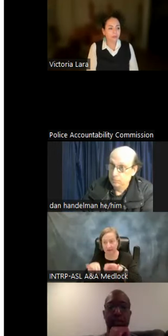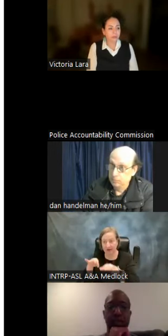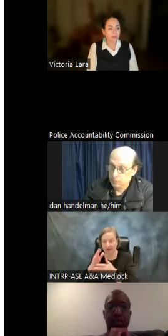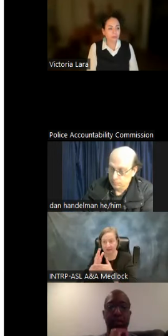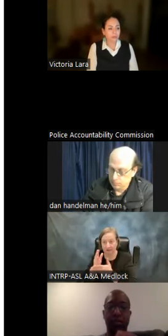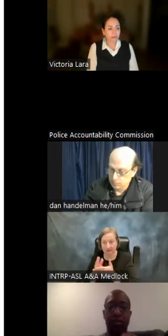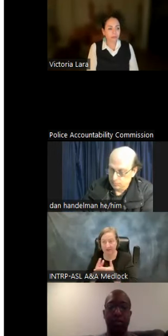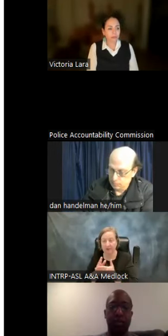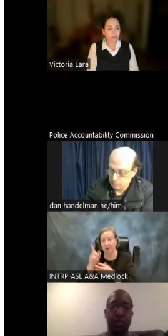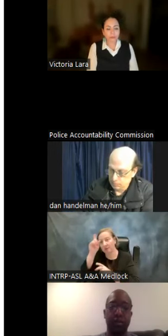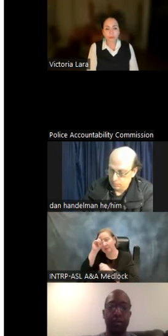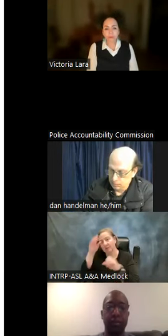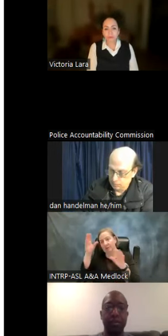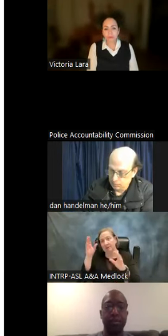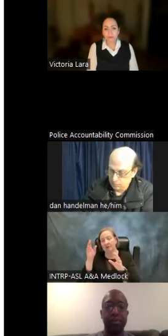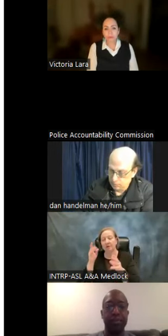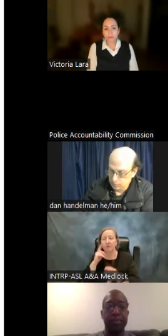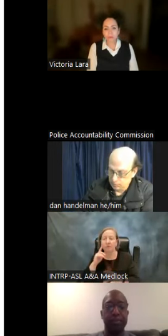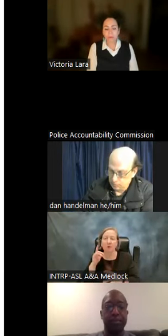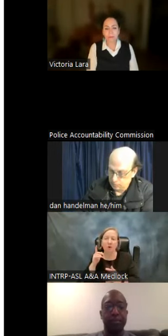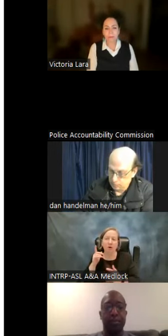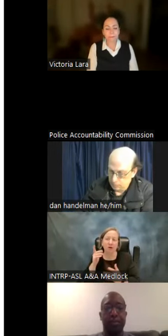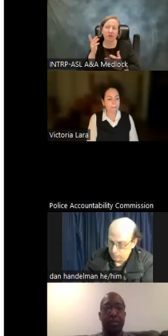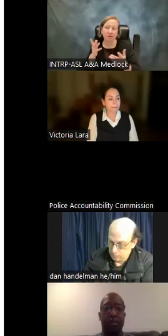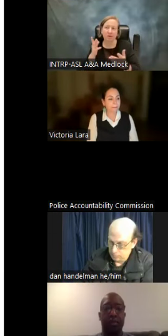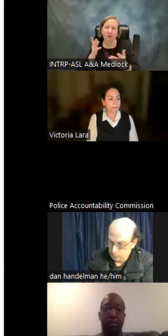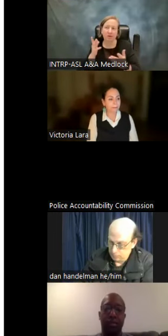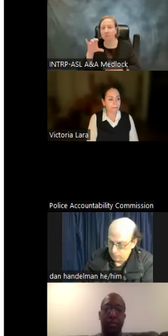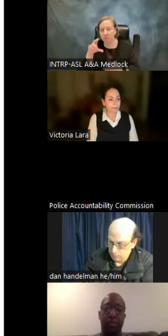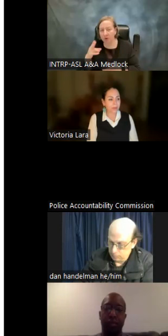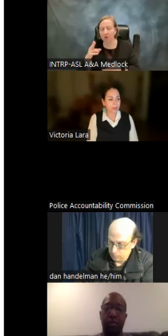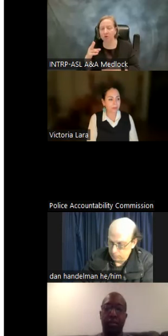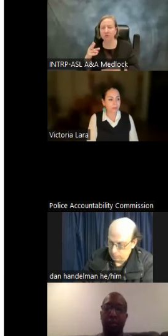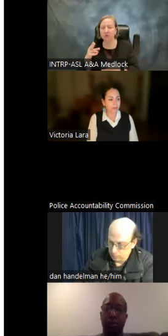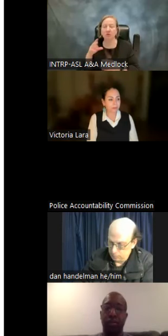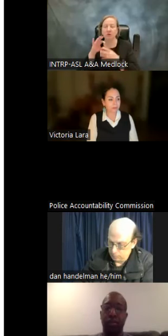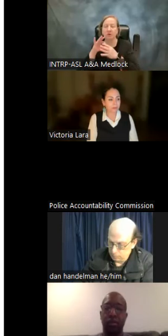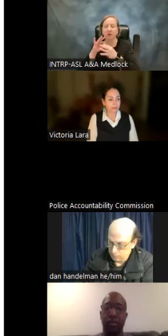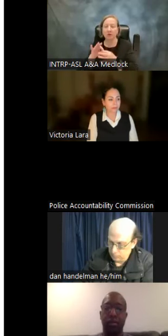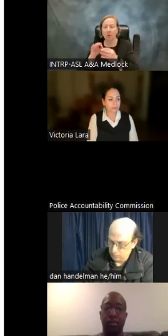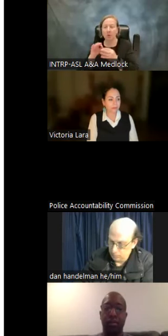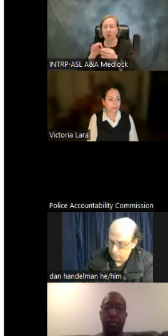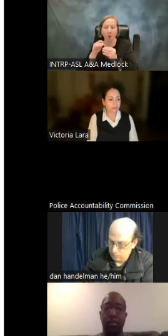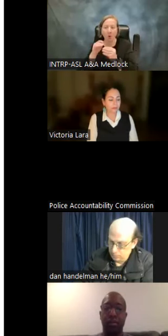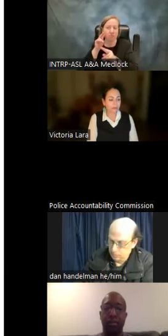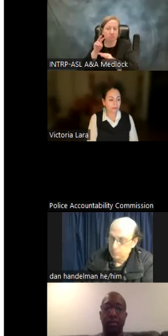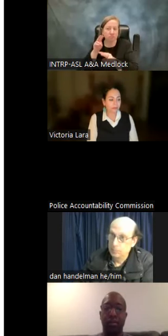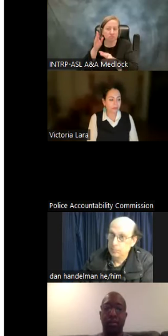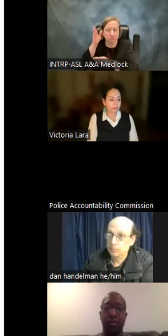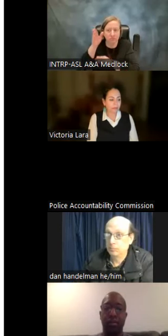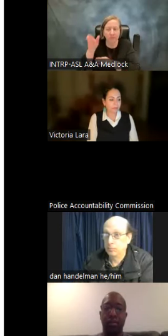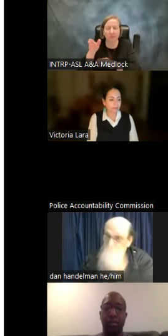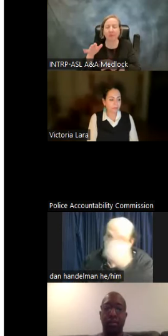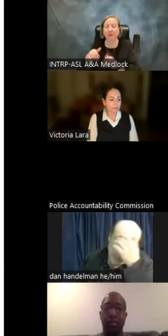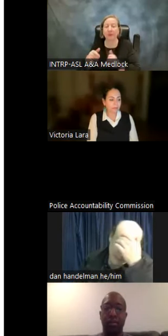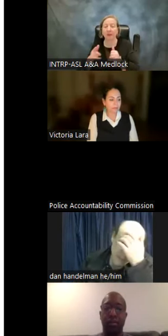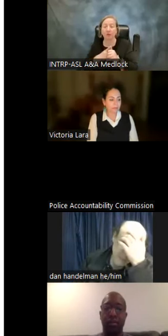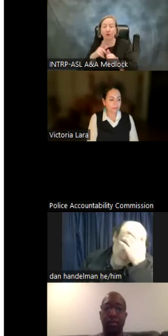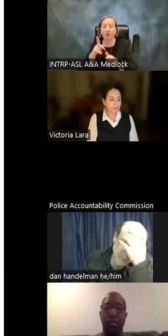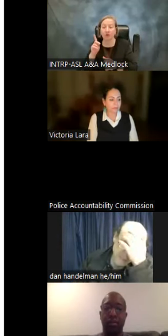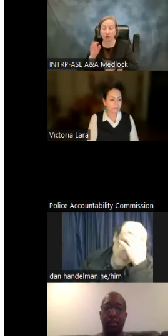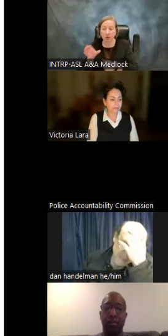sort of envisioned more for the, at the time in March as for the more forward-looking things. And so this is actually the first